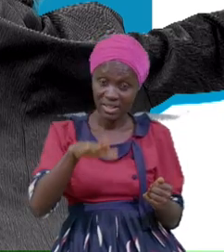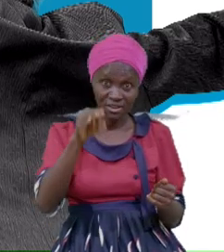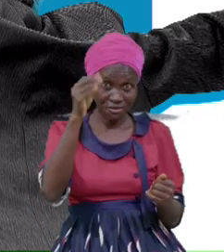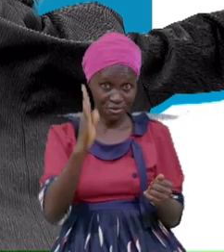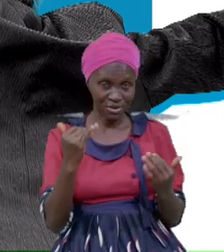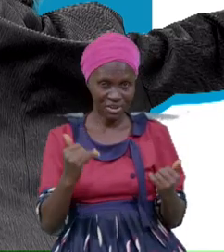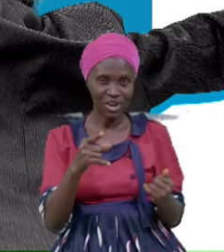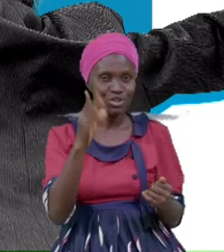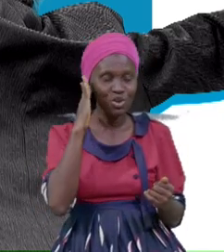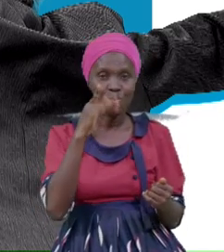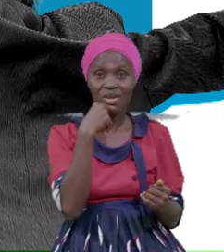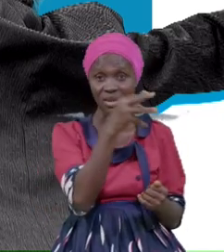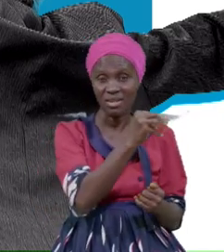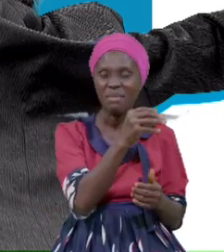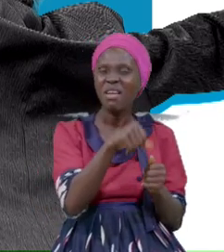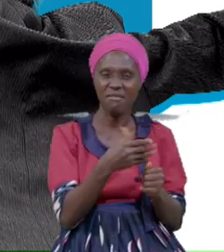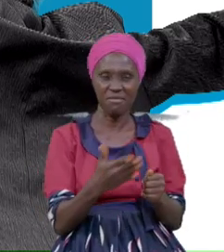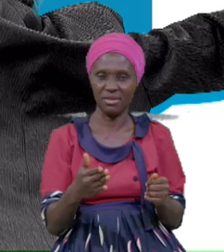yourself, the request from you.